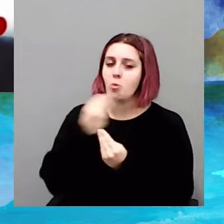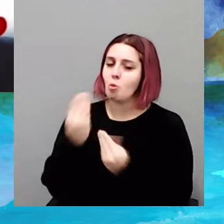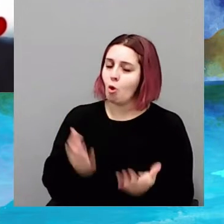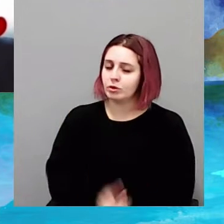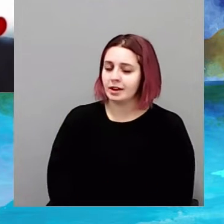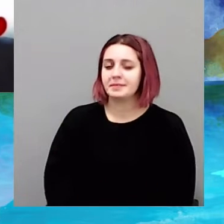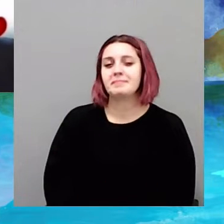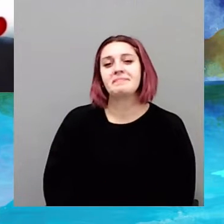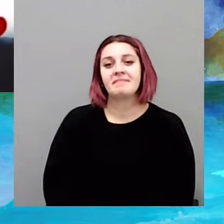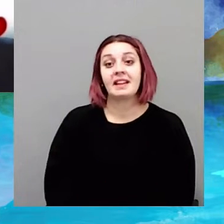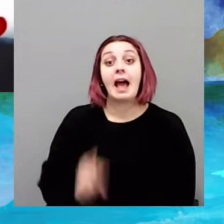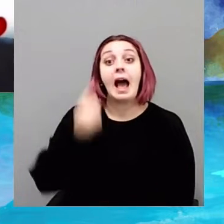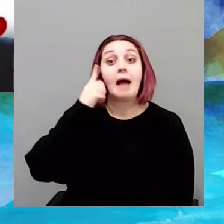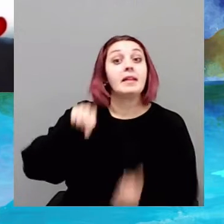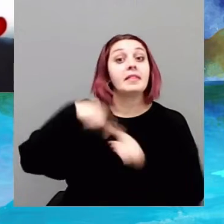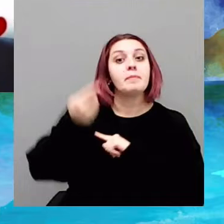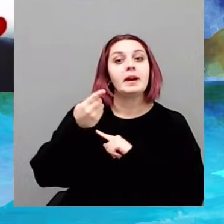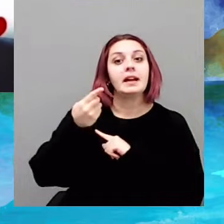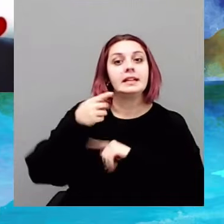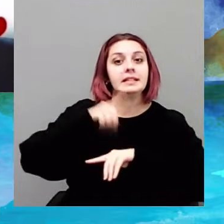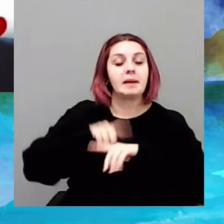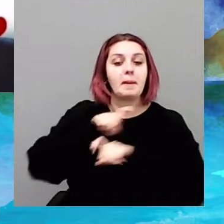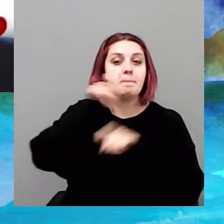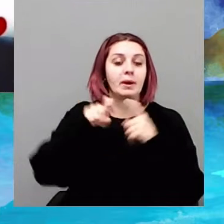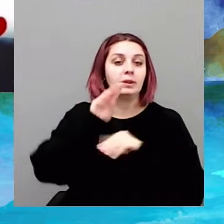people. Let's see later if we have time